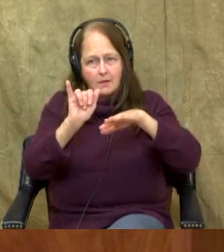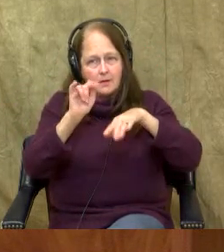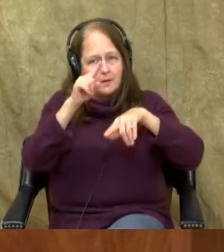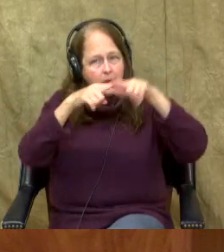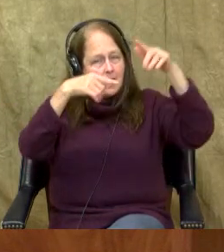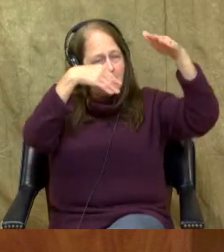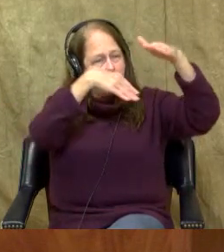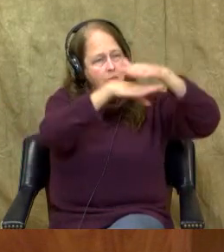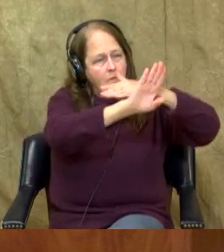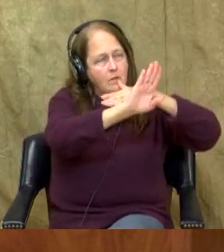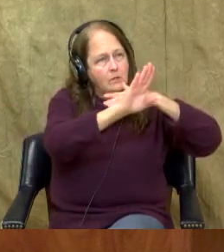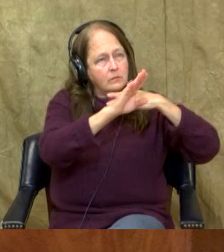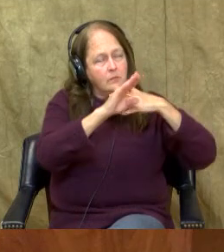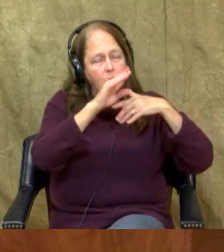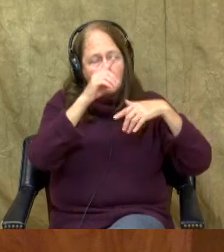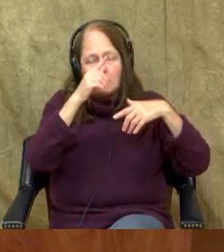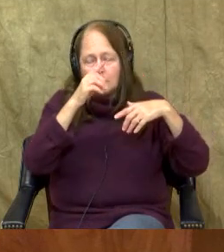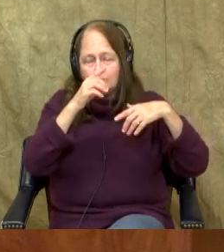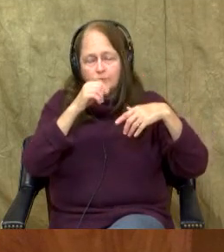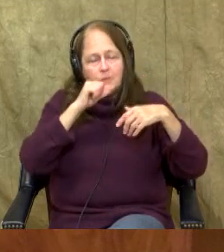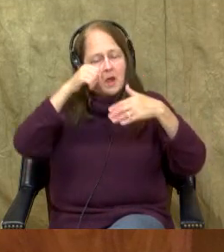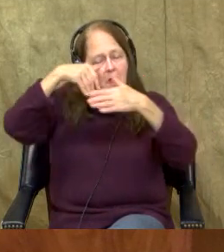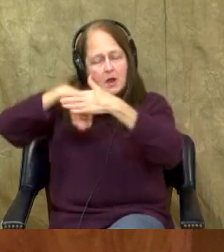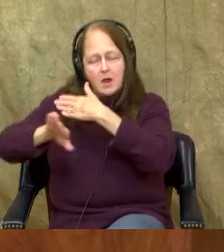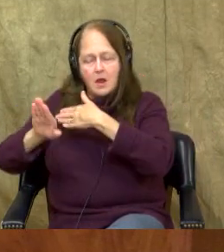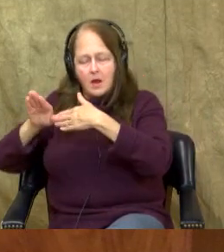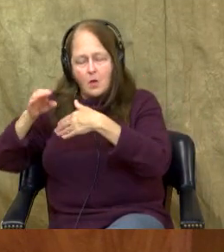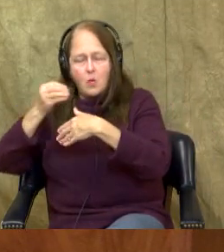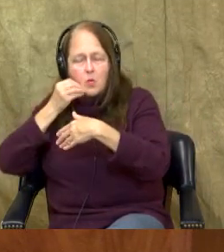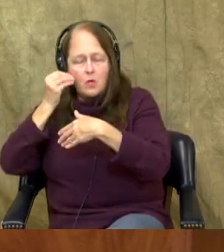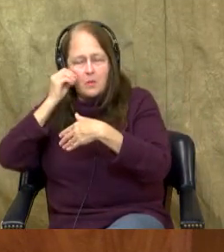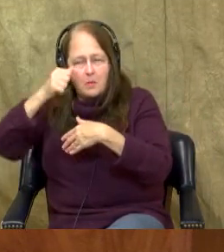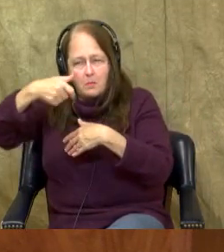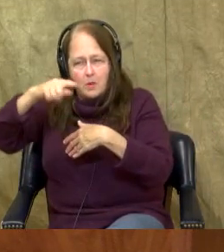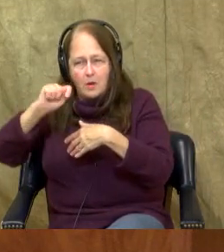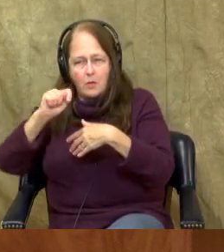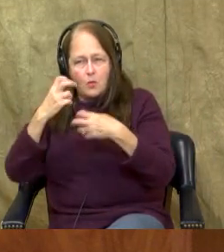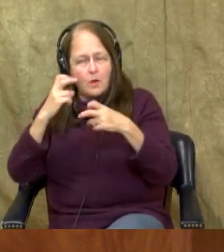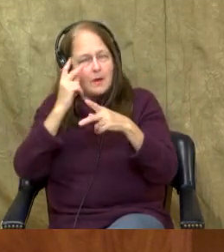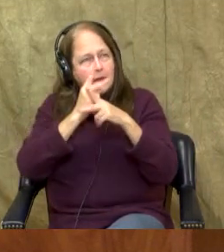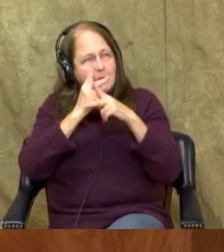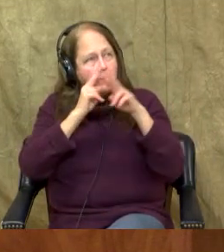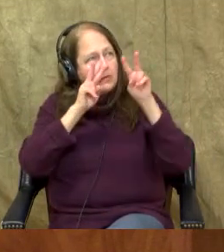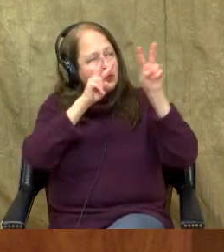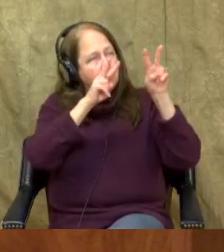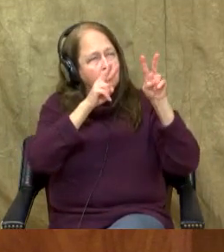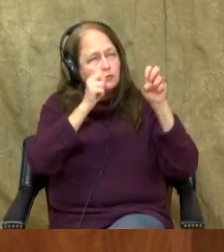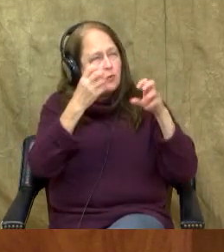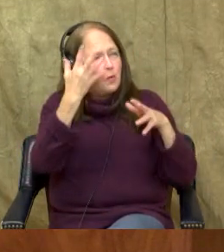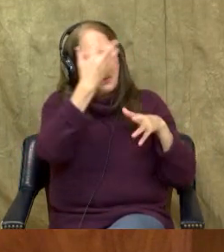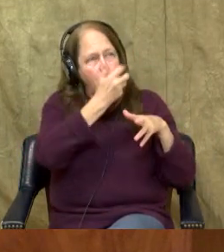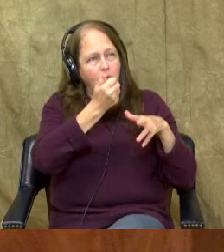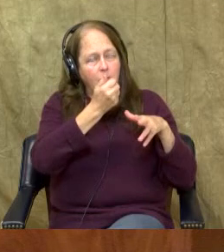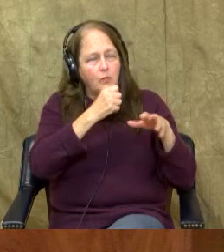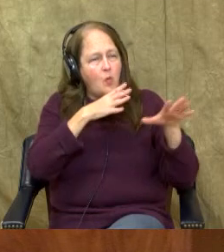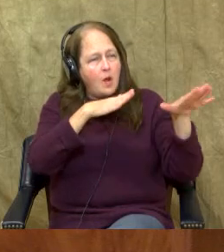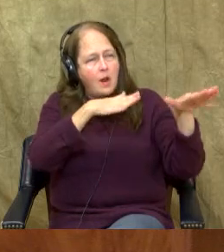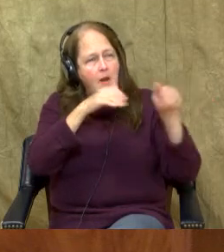in. They're mesmerized. They want to stay. They just cannot look away. They don't want to